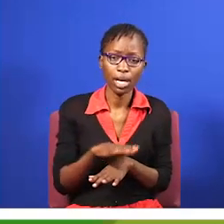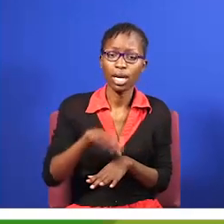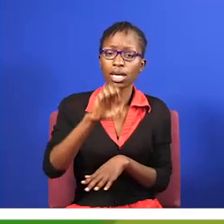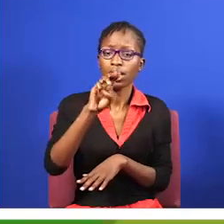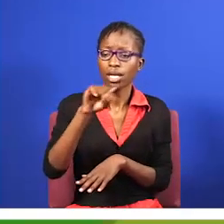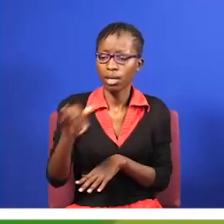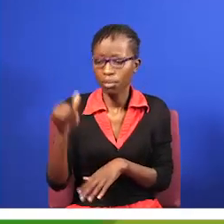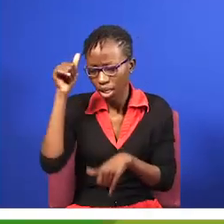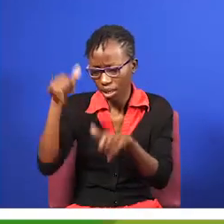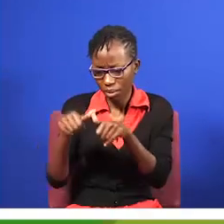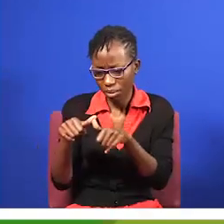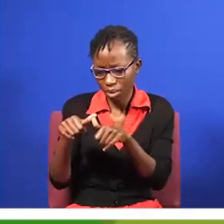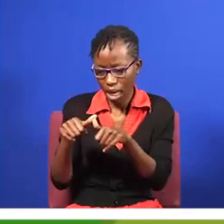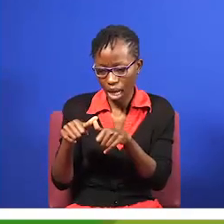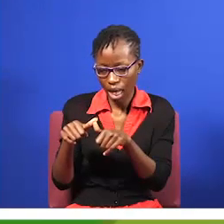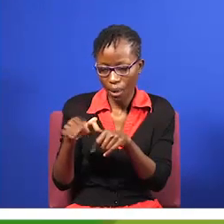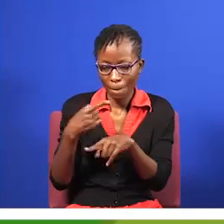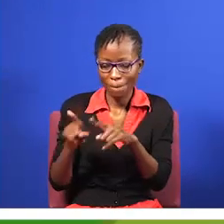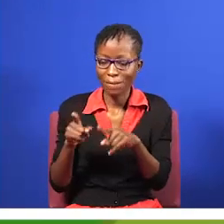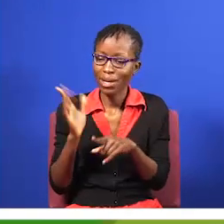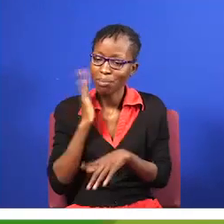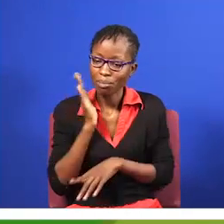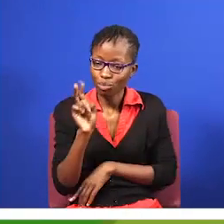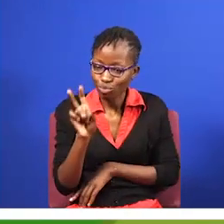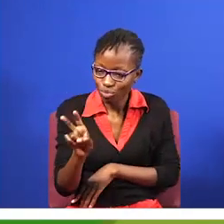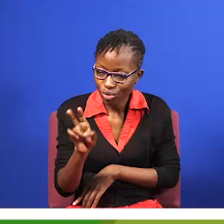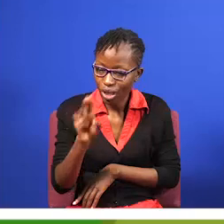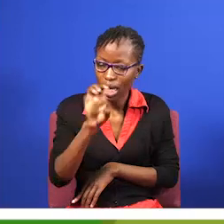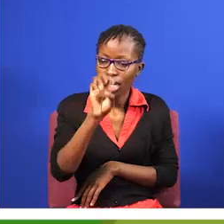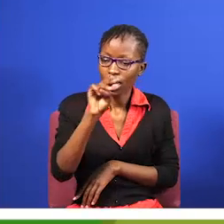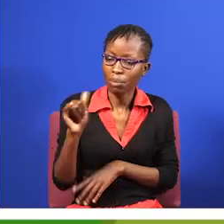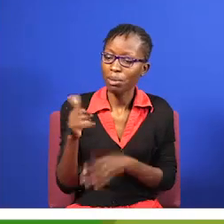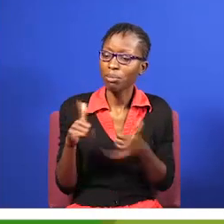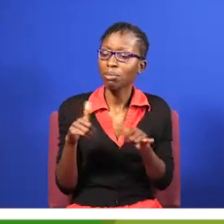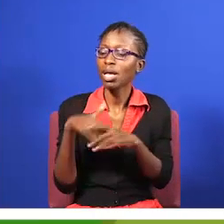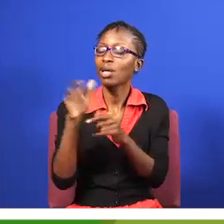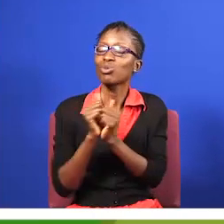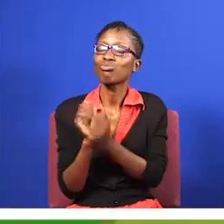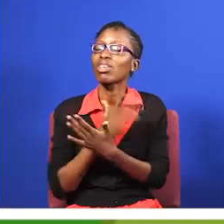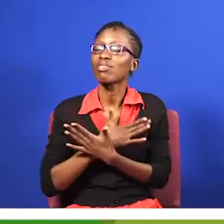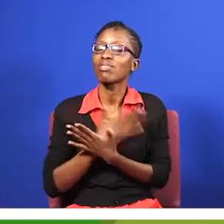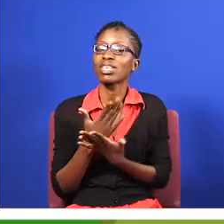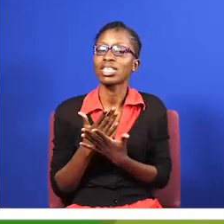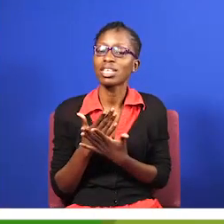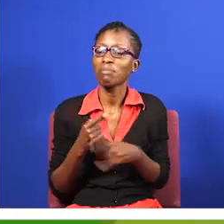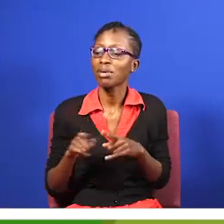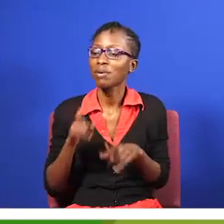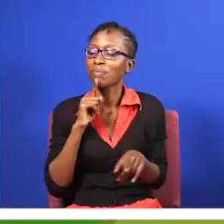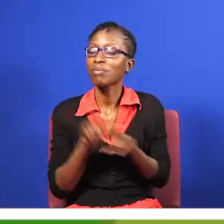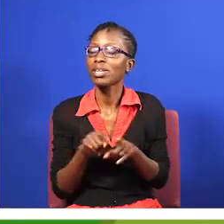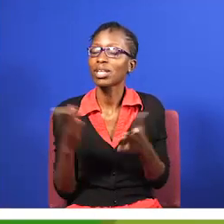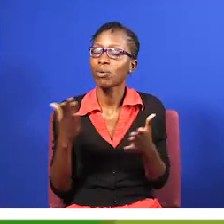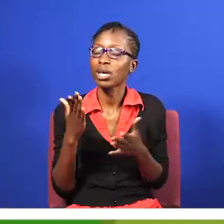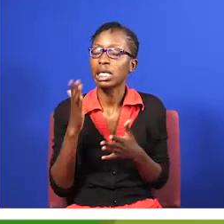just remembered, but the mother found her just playing outside with the friends while Jack